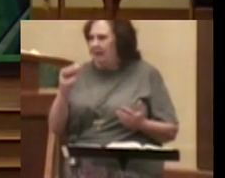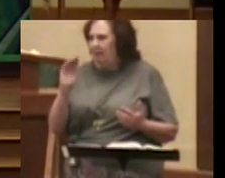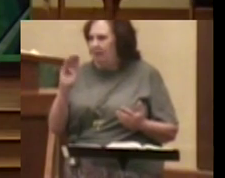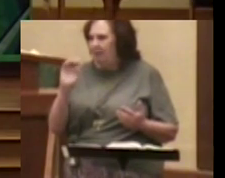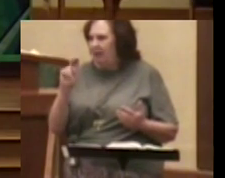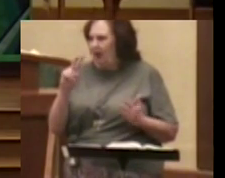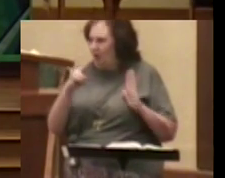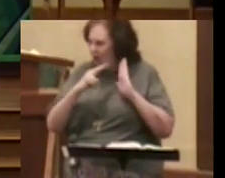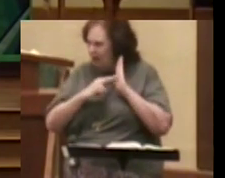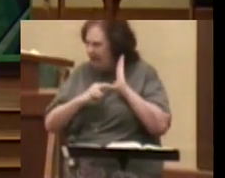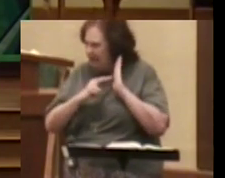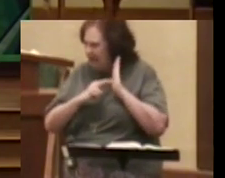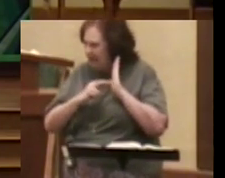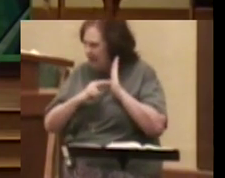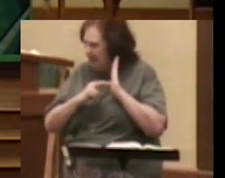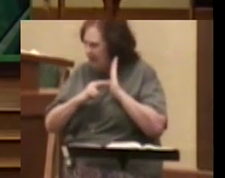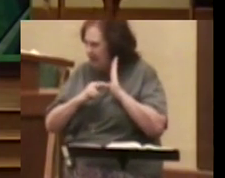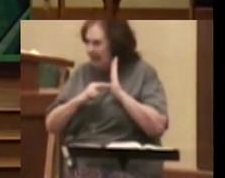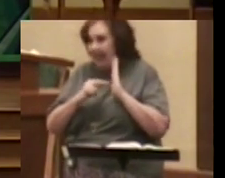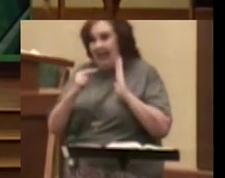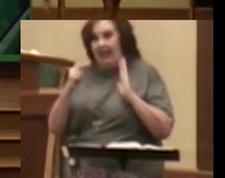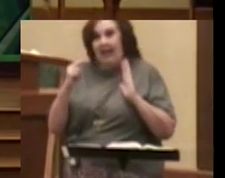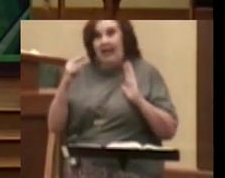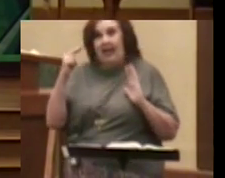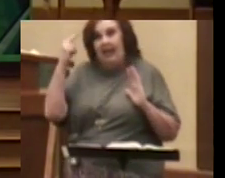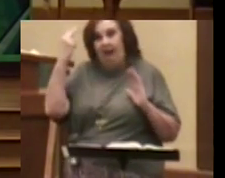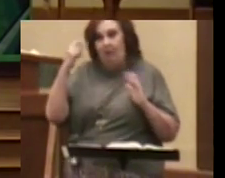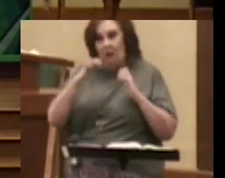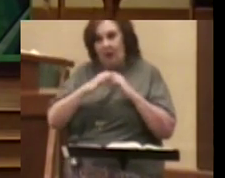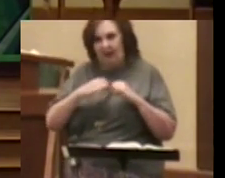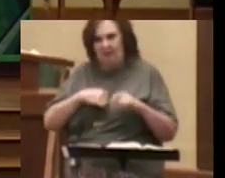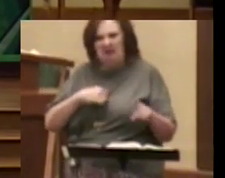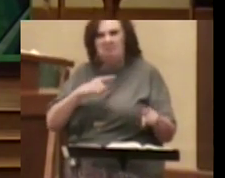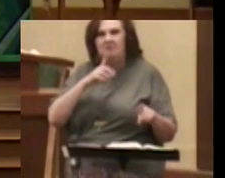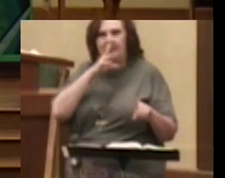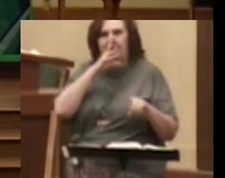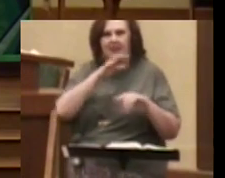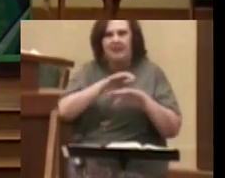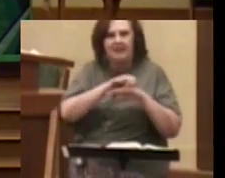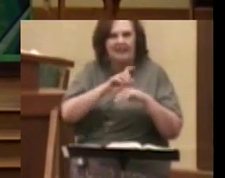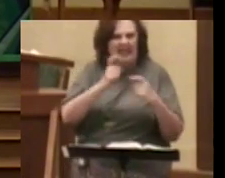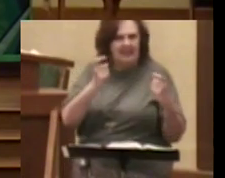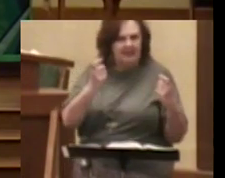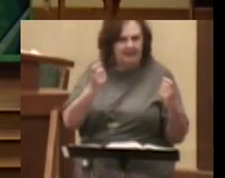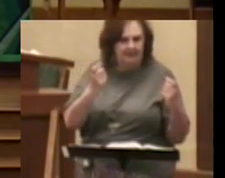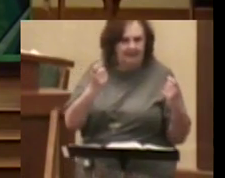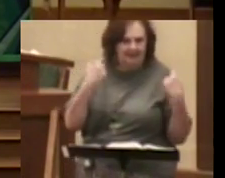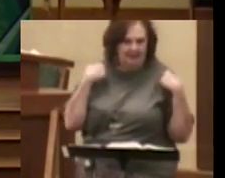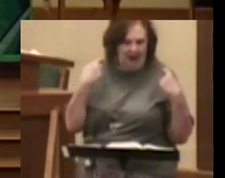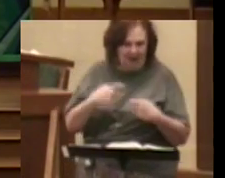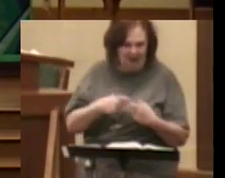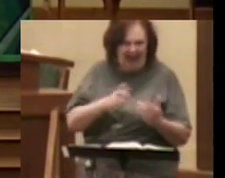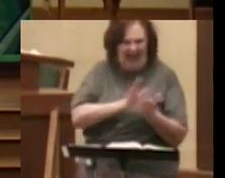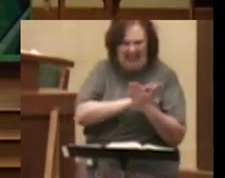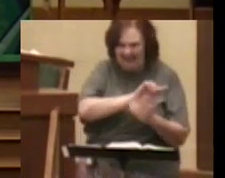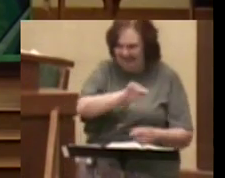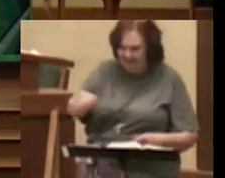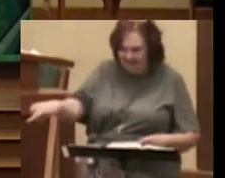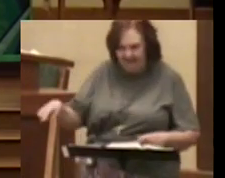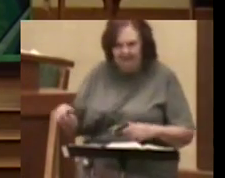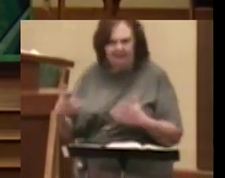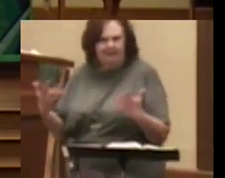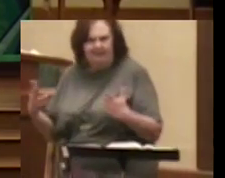reading something. My nephew, who traveled with us and speaks Spanish, I asked him to go over and ask Esteban what he was